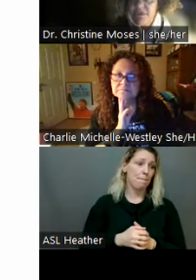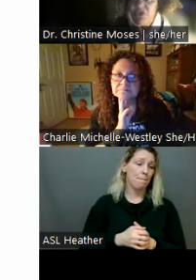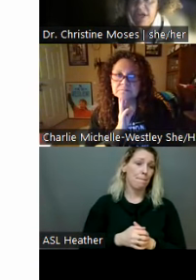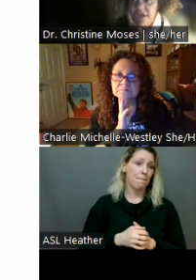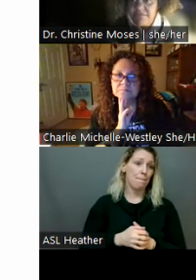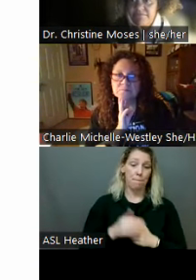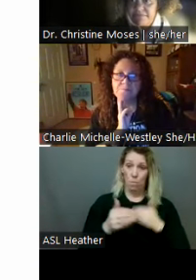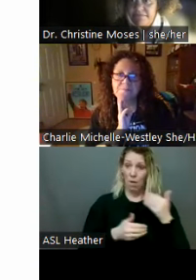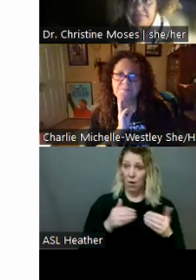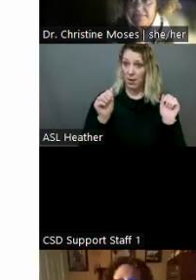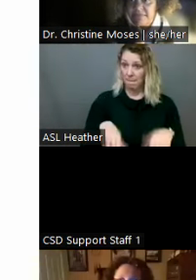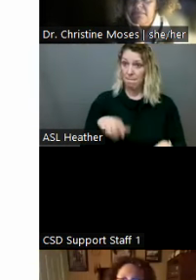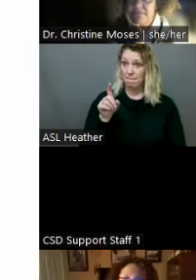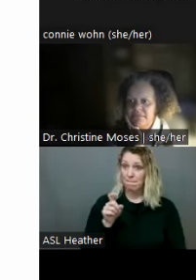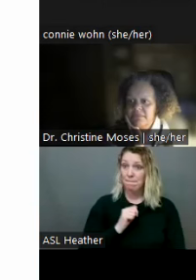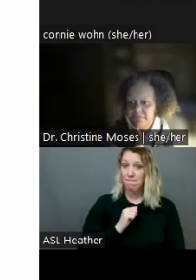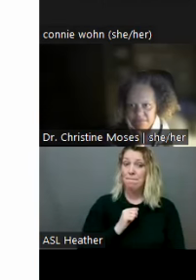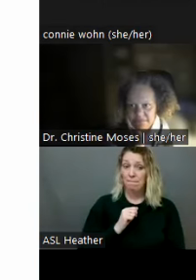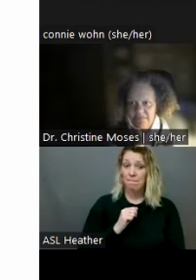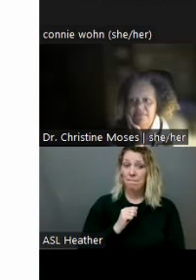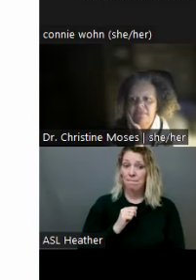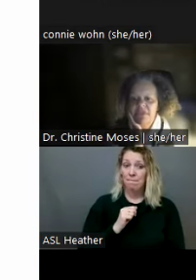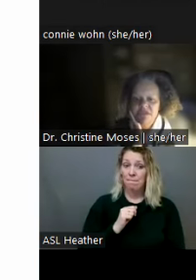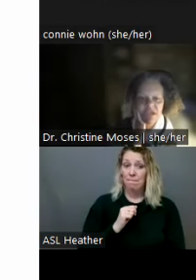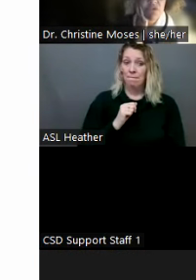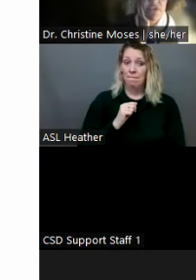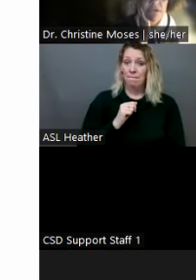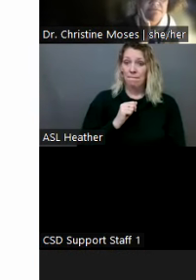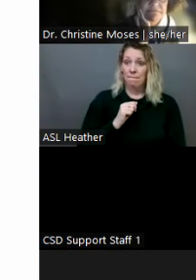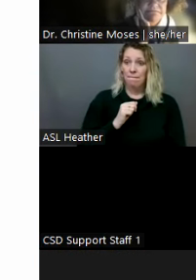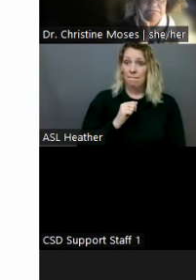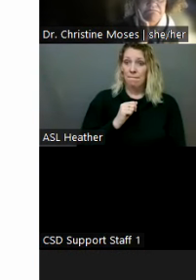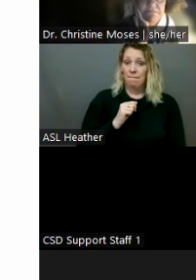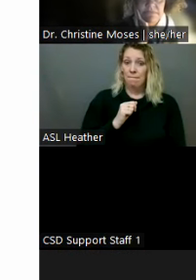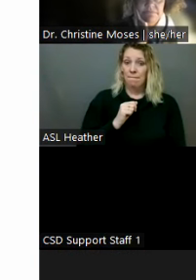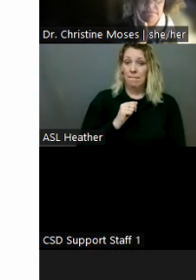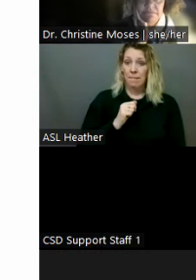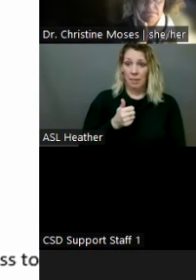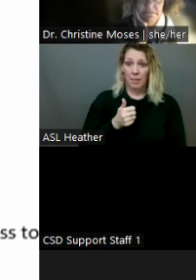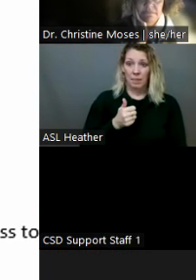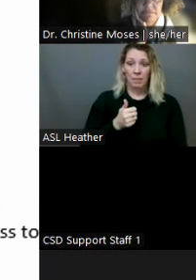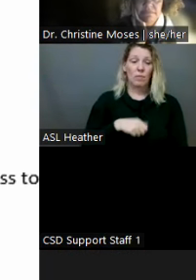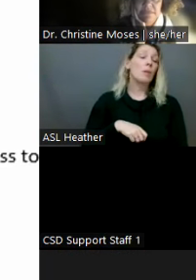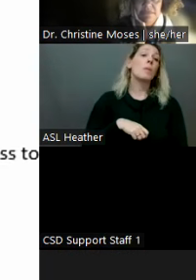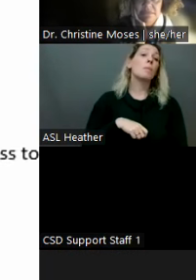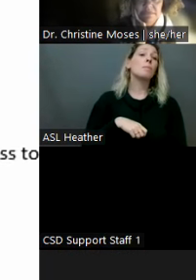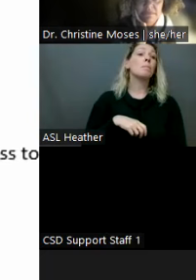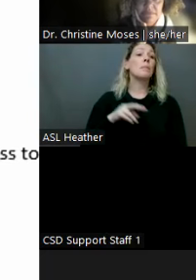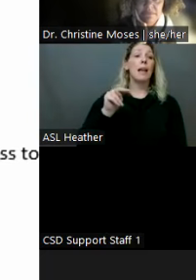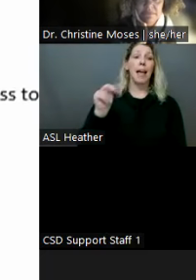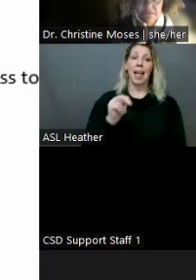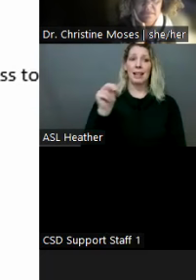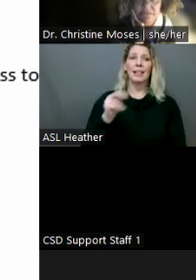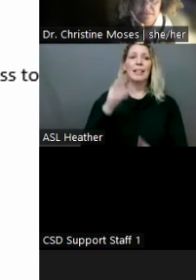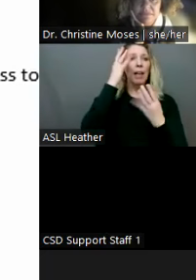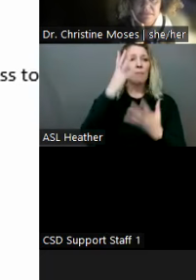Can we move on? Yes, we can move on. Okay, great. So N it says